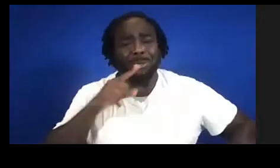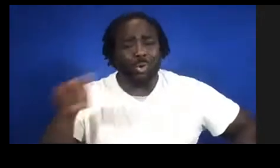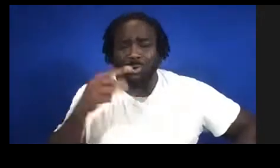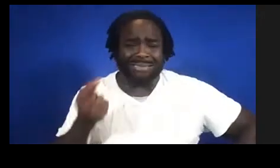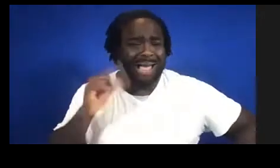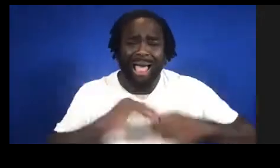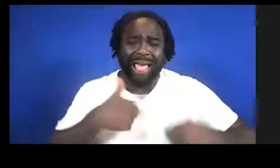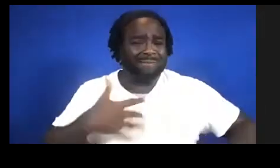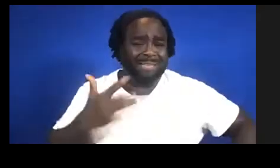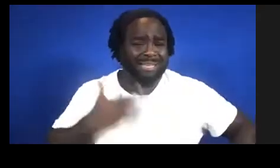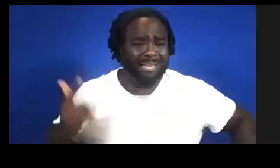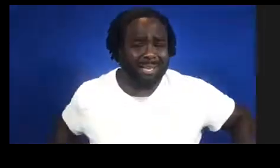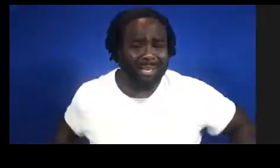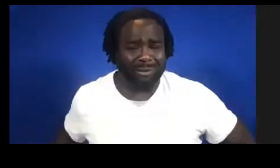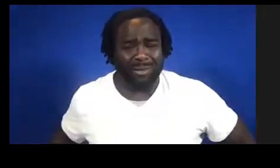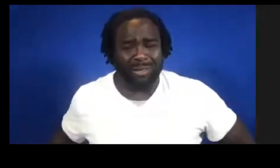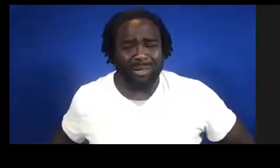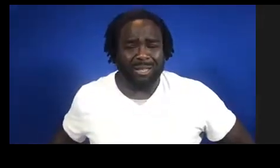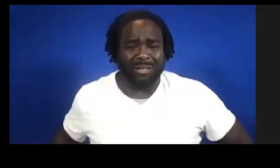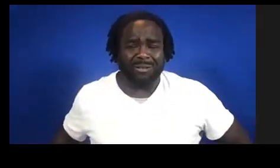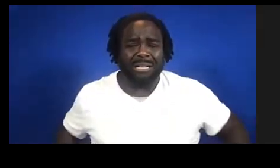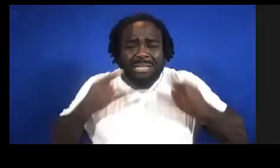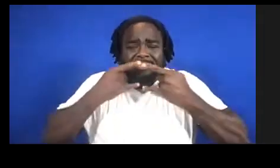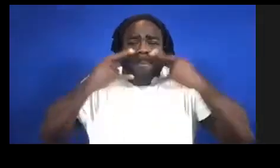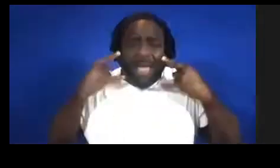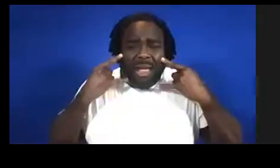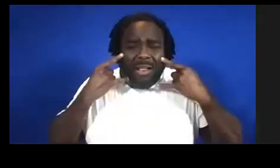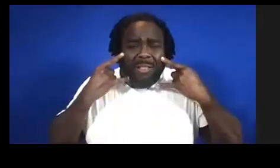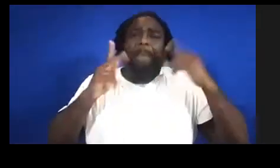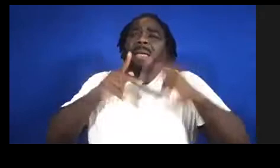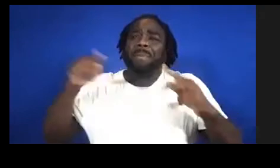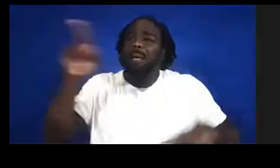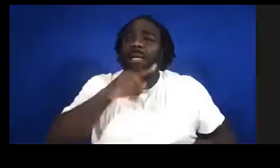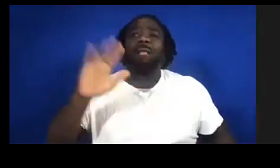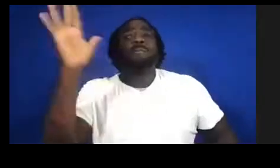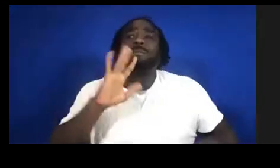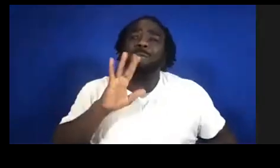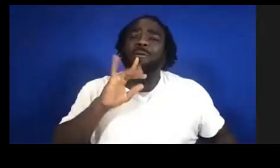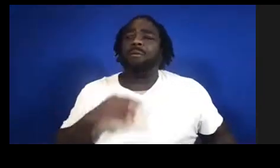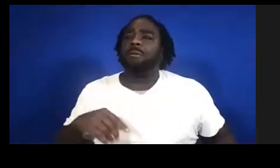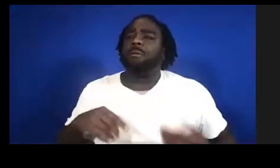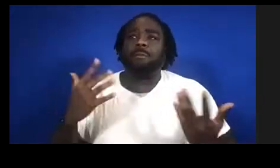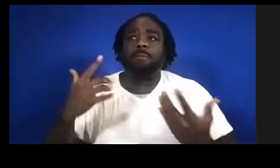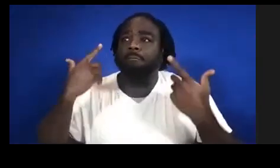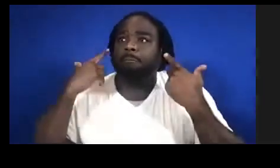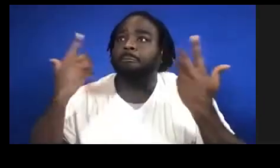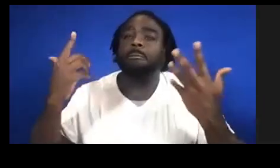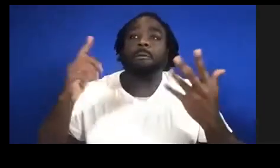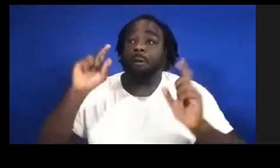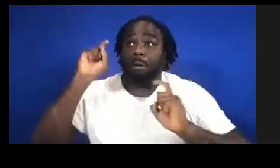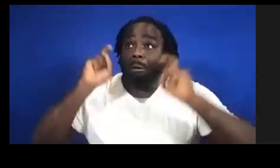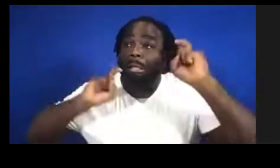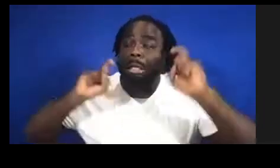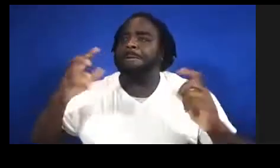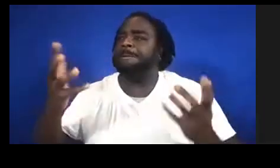You know, the whole mask thing is so complicated for deaf folks. I know that y'all feel me on that, right? People come up to us